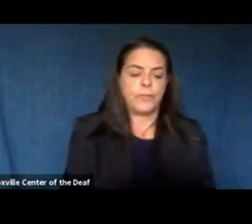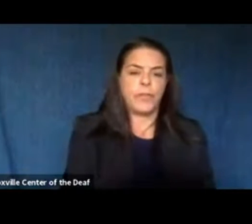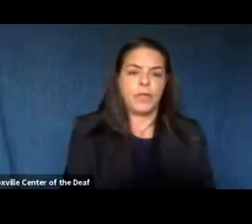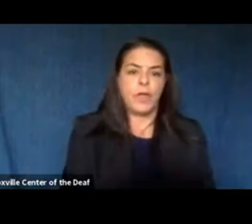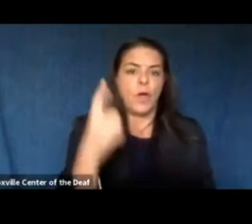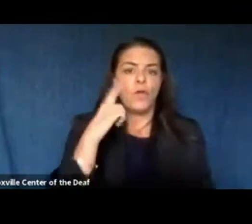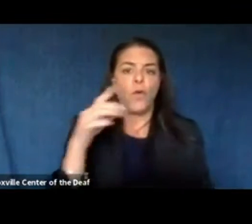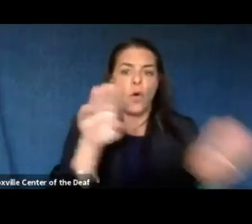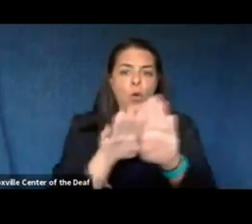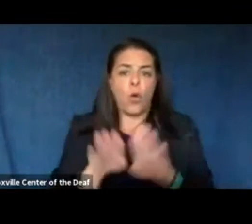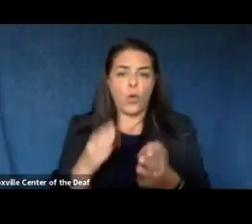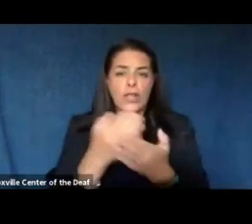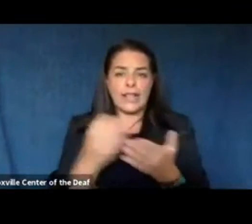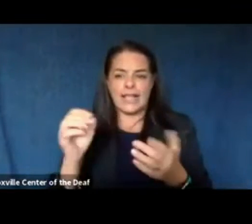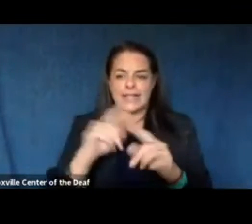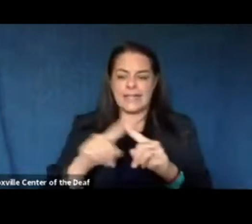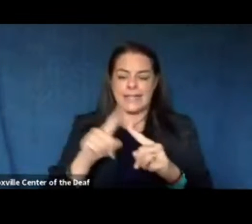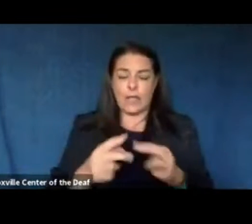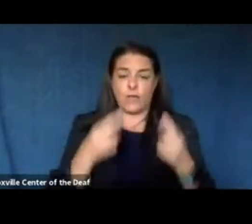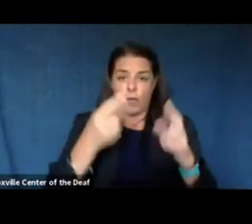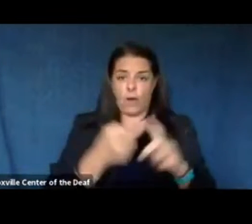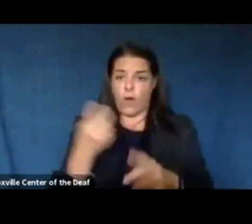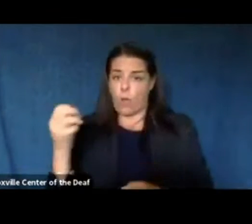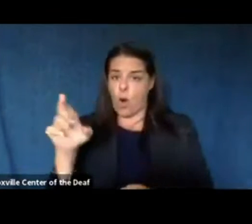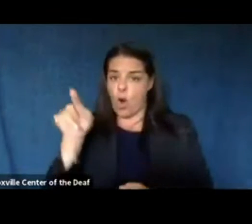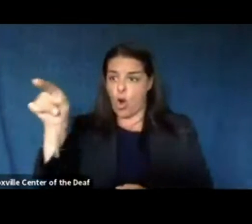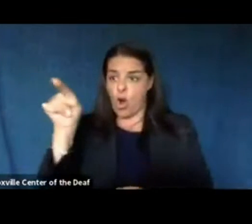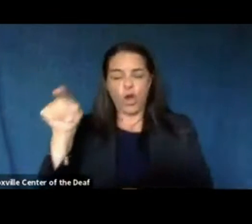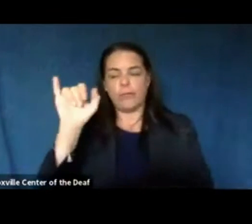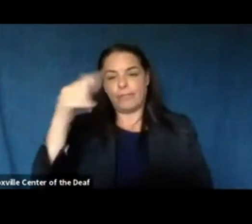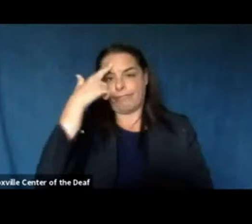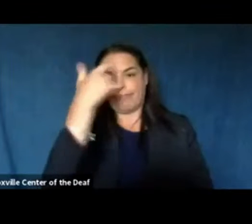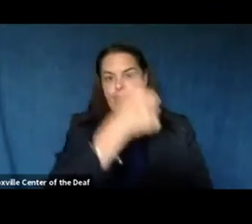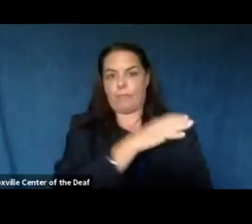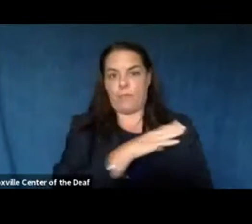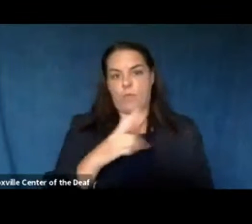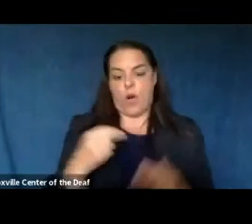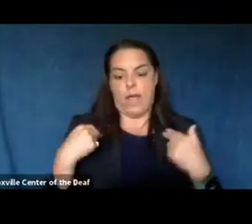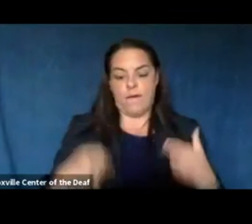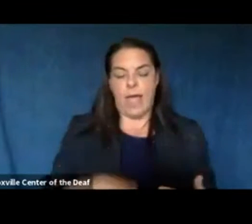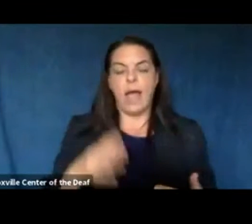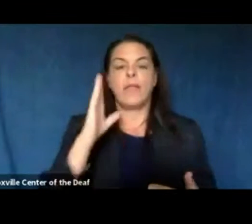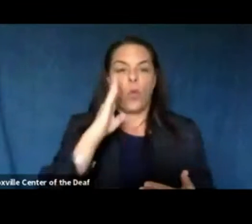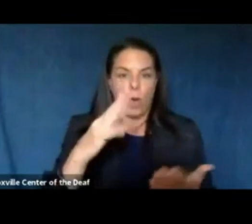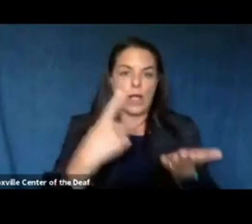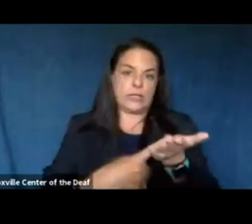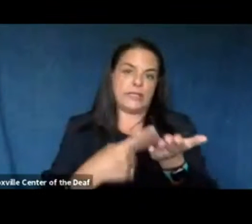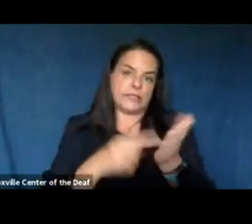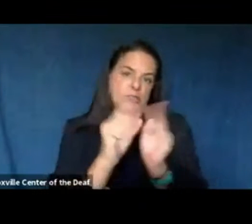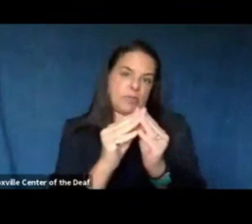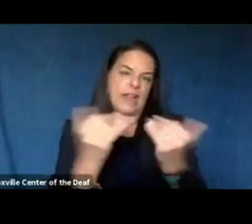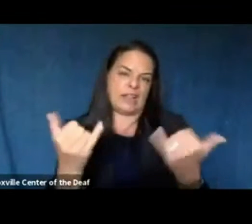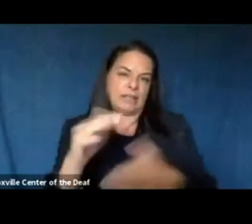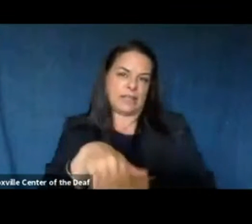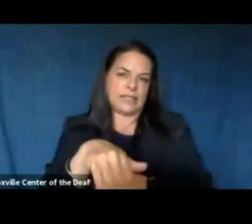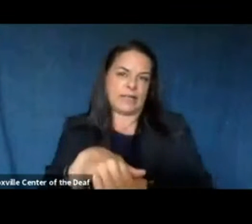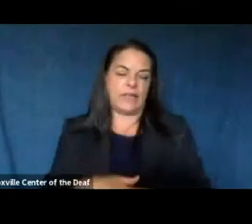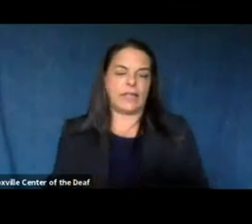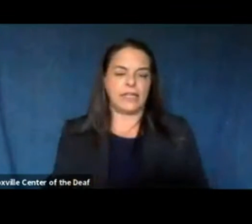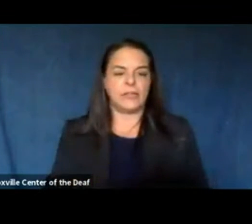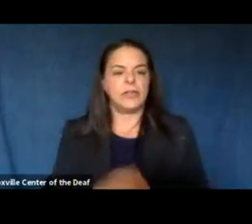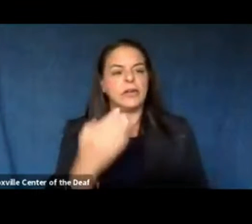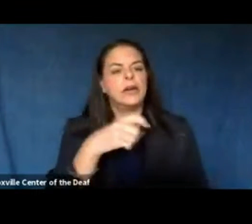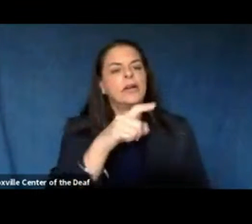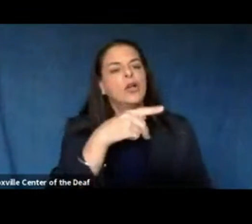and the recommendations that came from her on that, that'll be something that will be up to the Board of Health, and that'll be discussed later this evening. From Paul